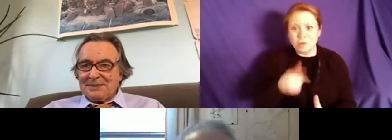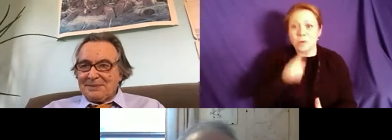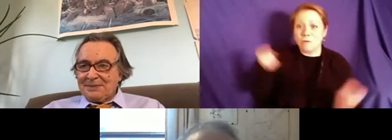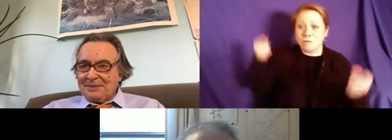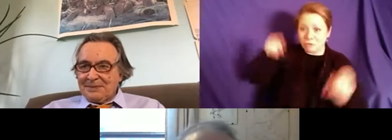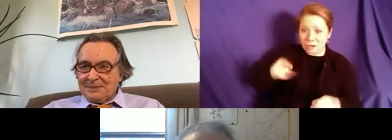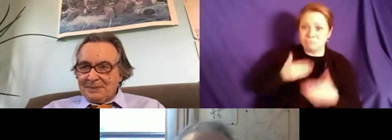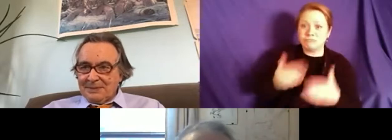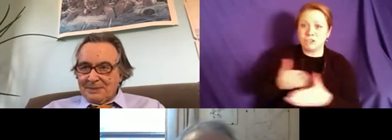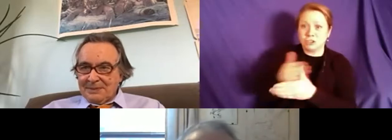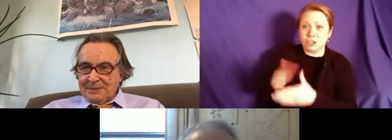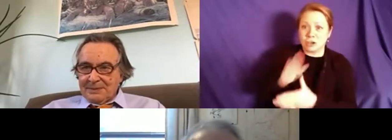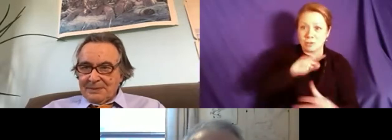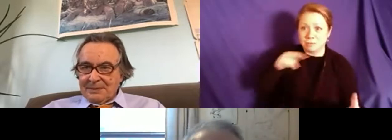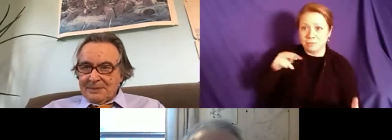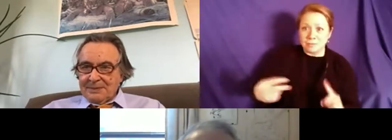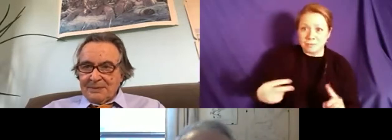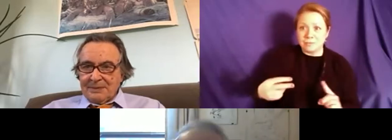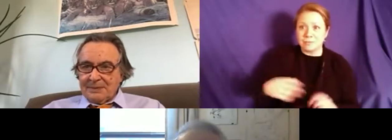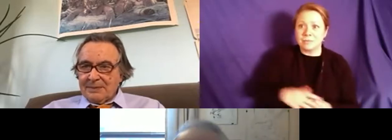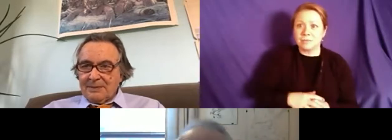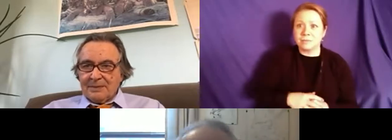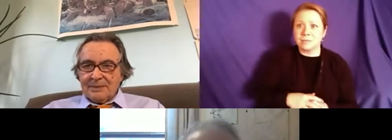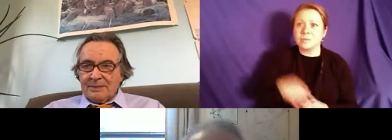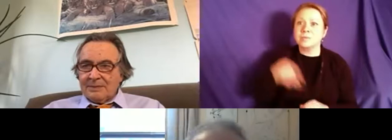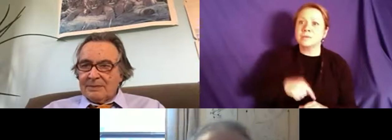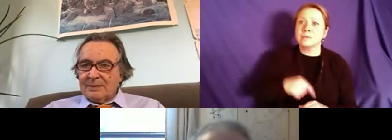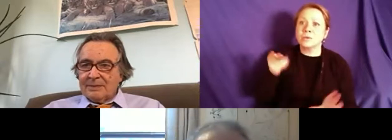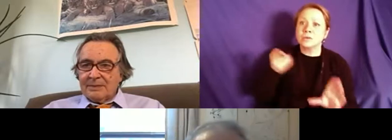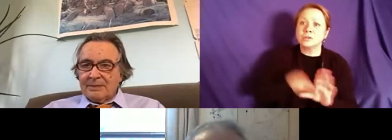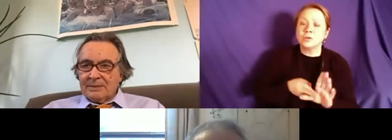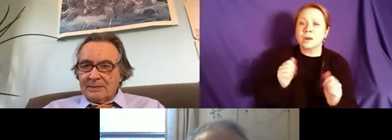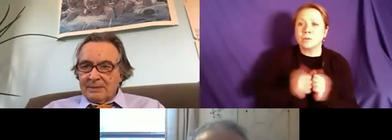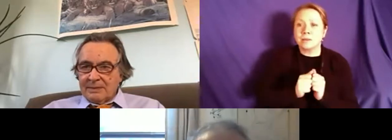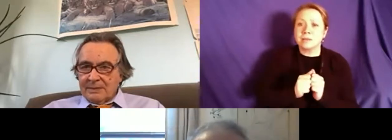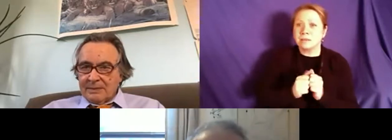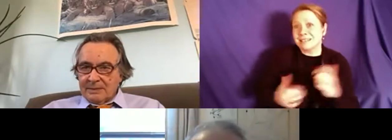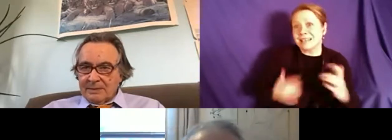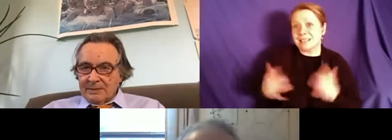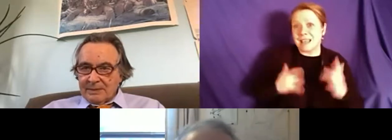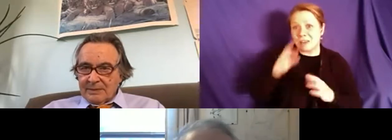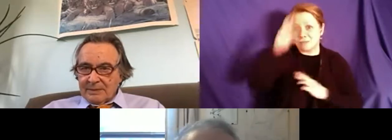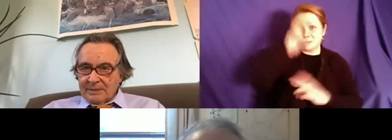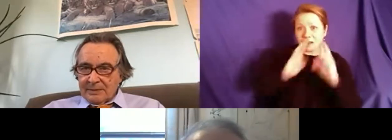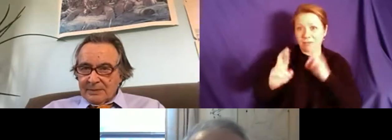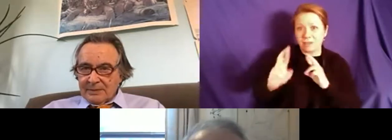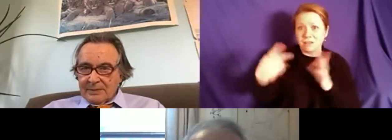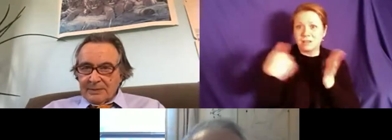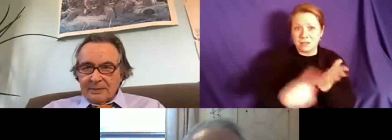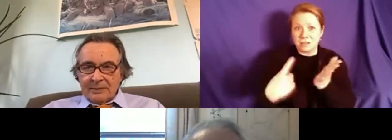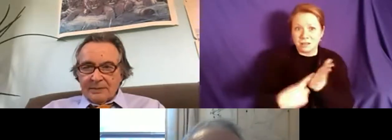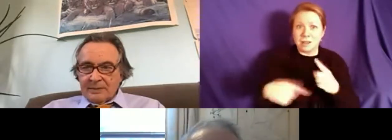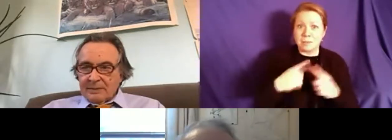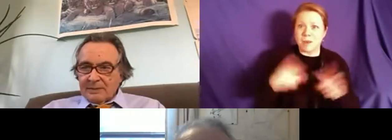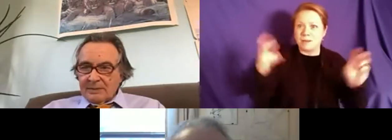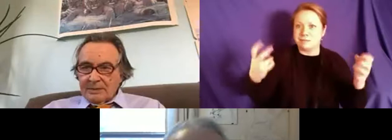their perspectives and who will join us in what I think will be an exciting and respectful discussion of the issues of the